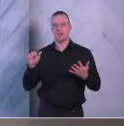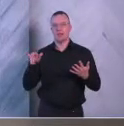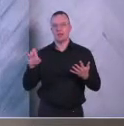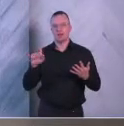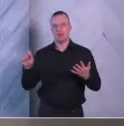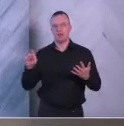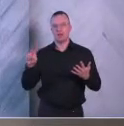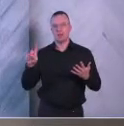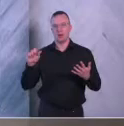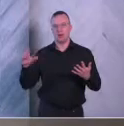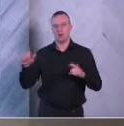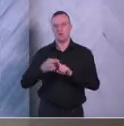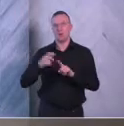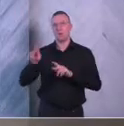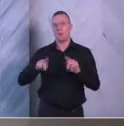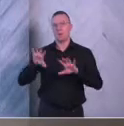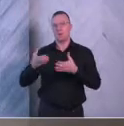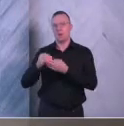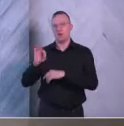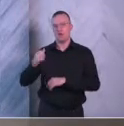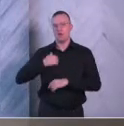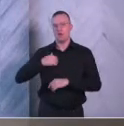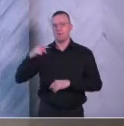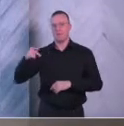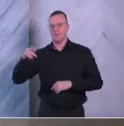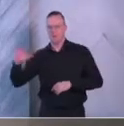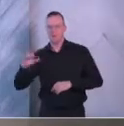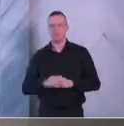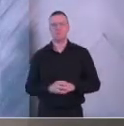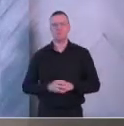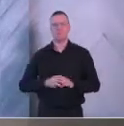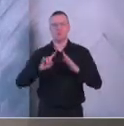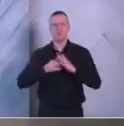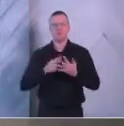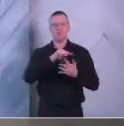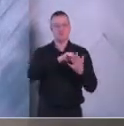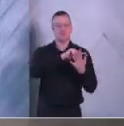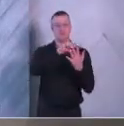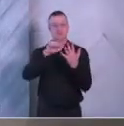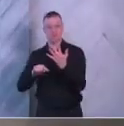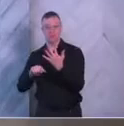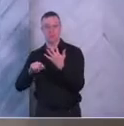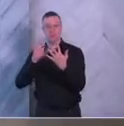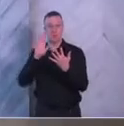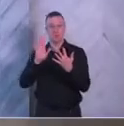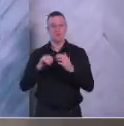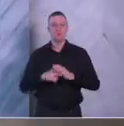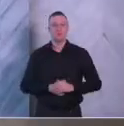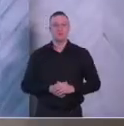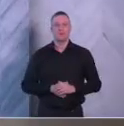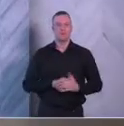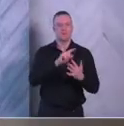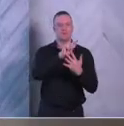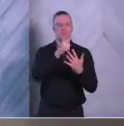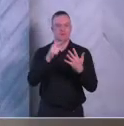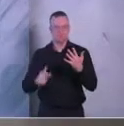Canada. For our first moderated question, we will start on this side of the studio and work our way across with the second person starting the